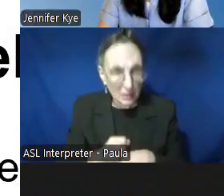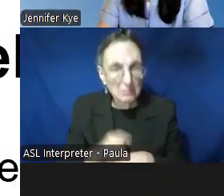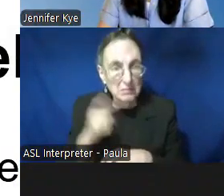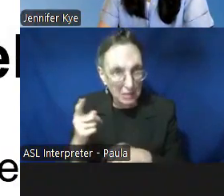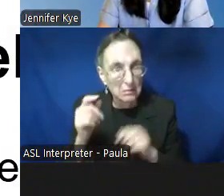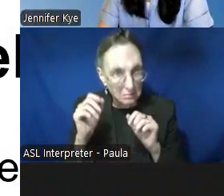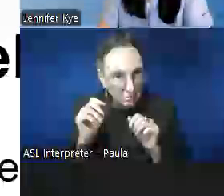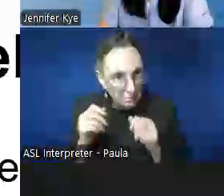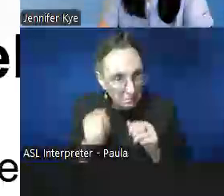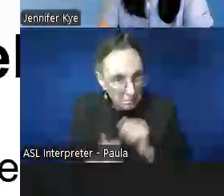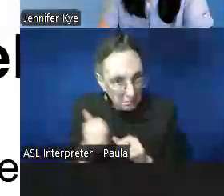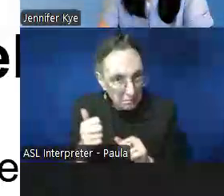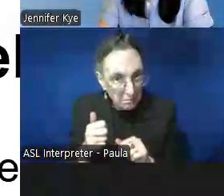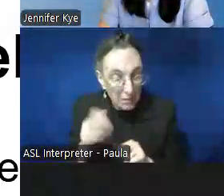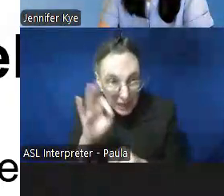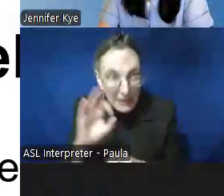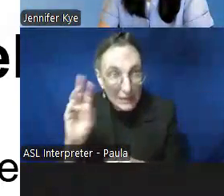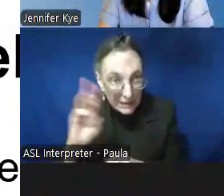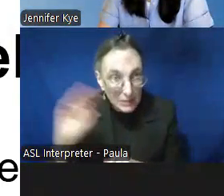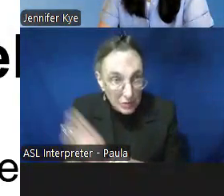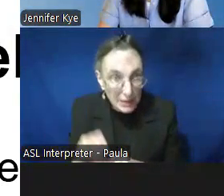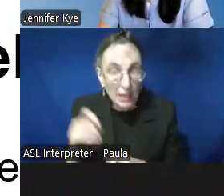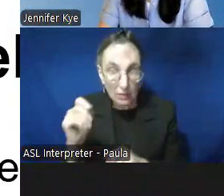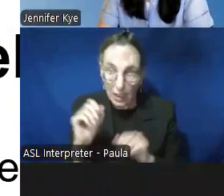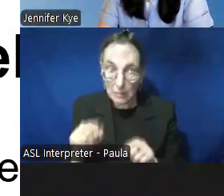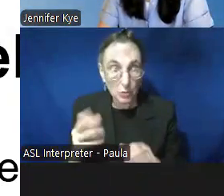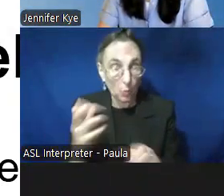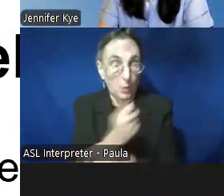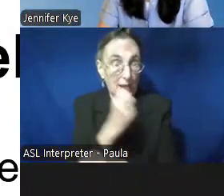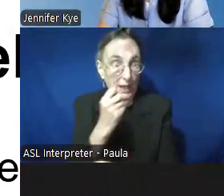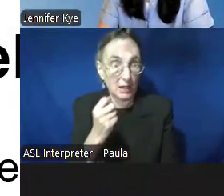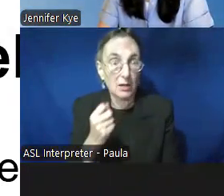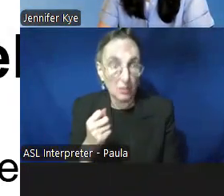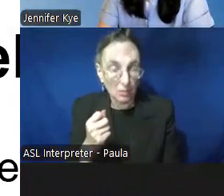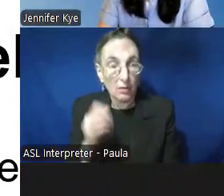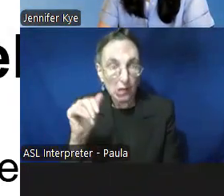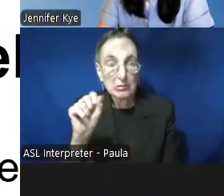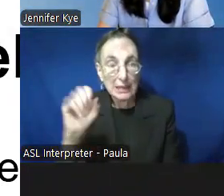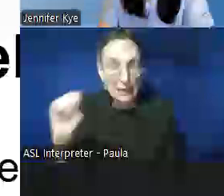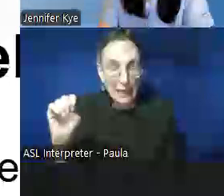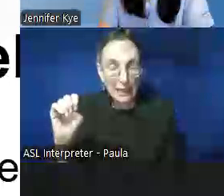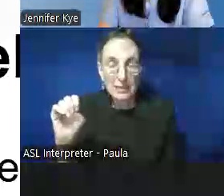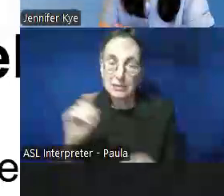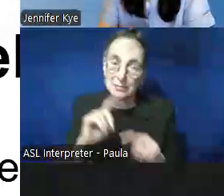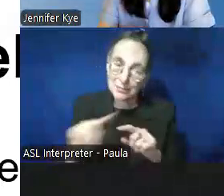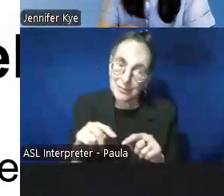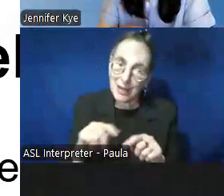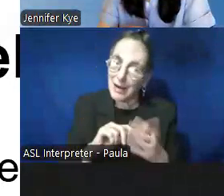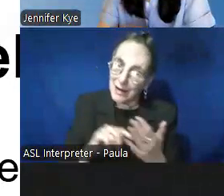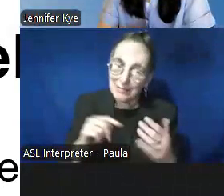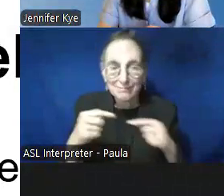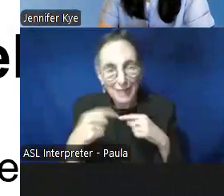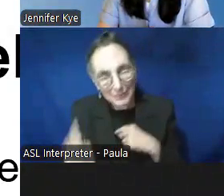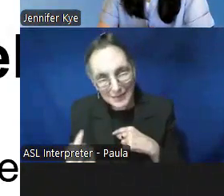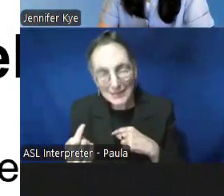eviction case as much as 96% of the time. But on the flip side of that, the unfortunate reality is